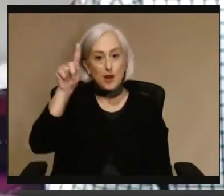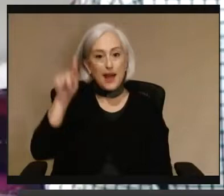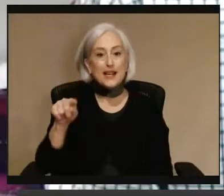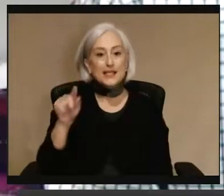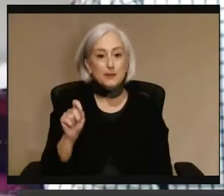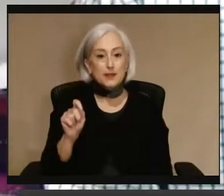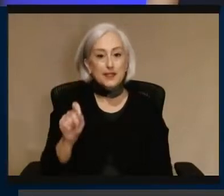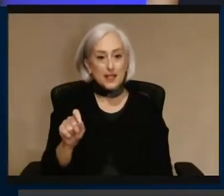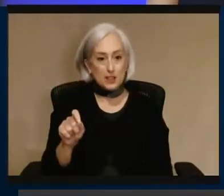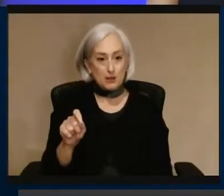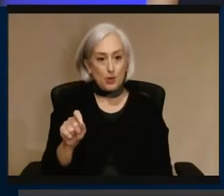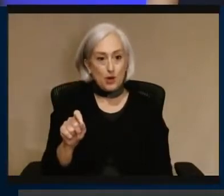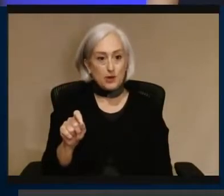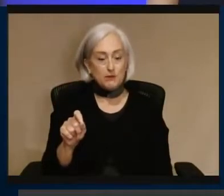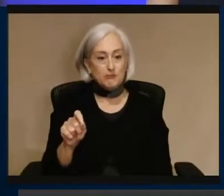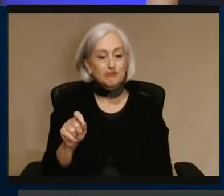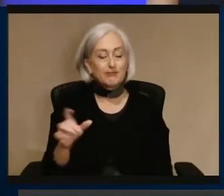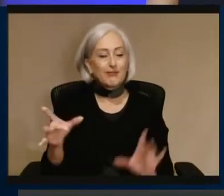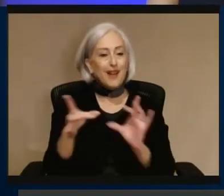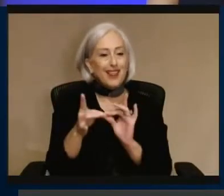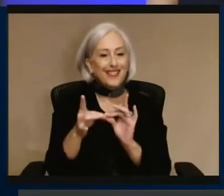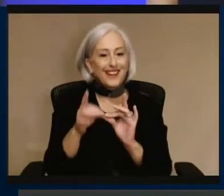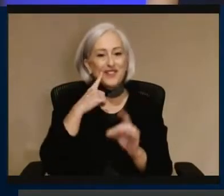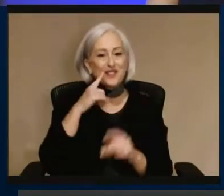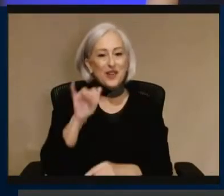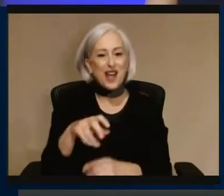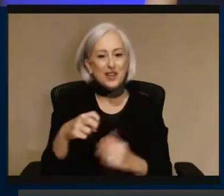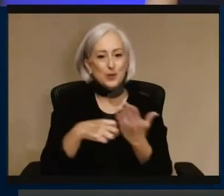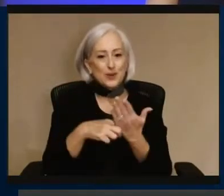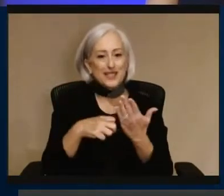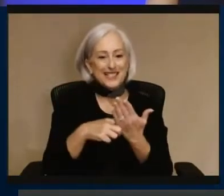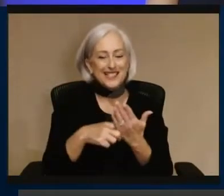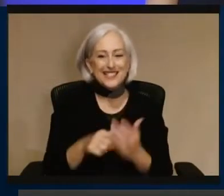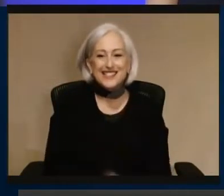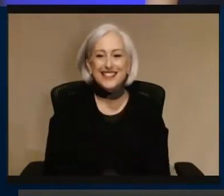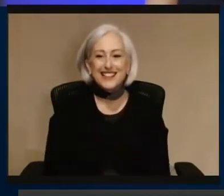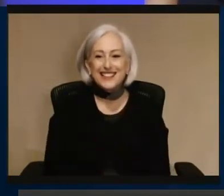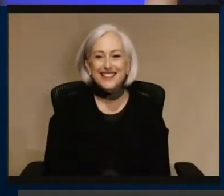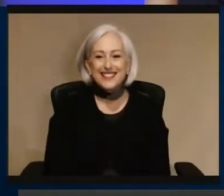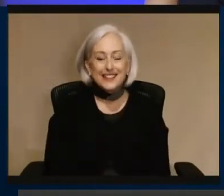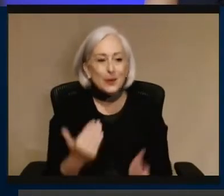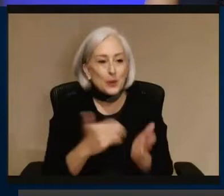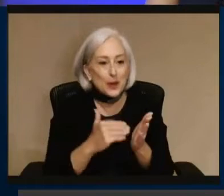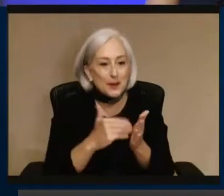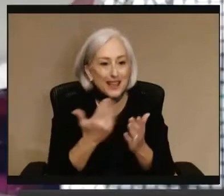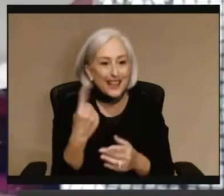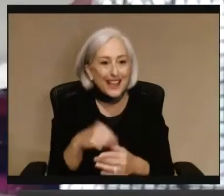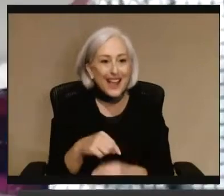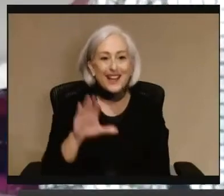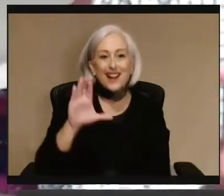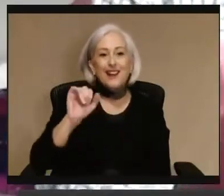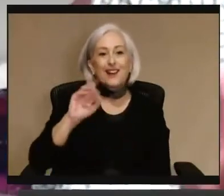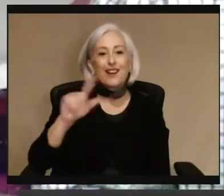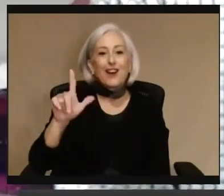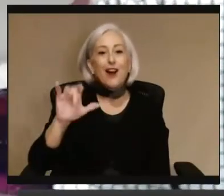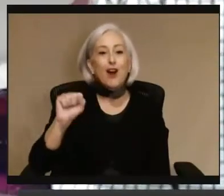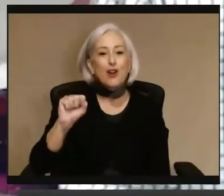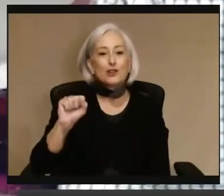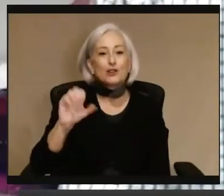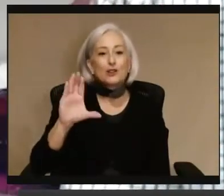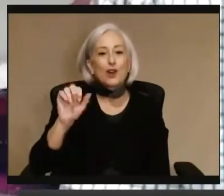there's a link to that. All right. So Roy, repeat that for you one more time. Oh, well. Carl's Cause. Okay, that's